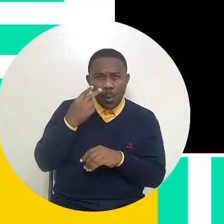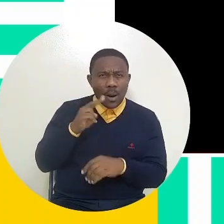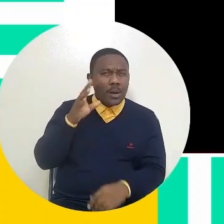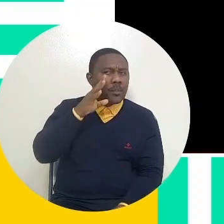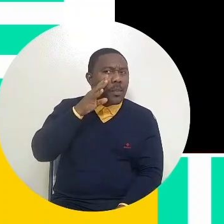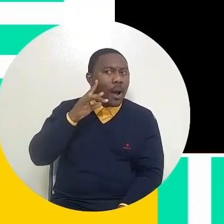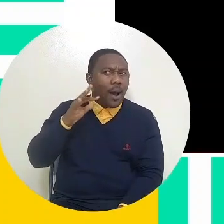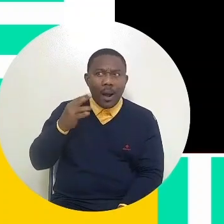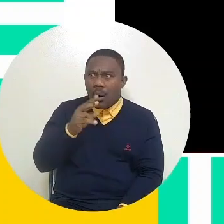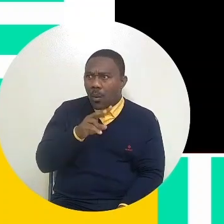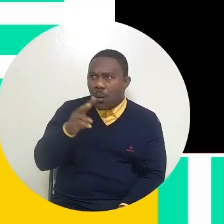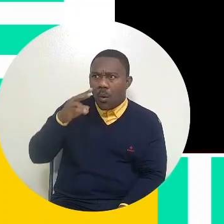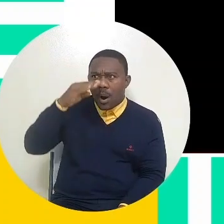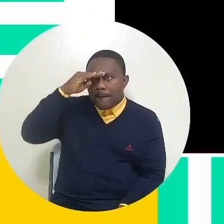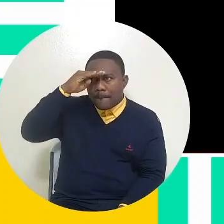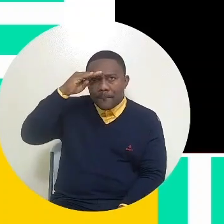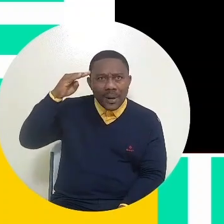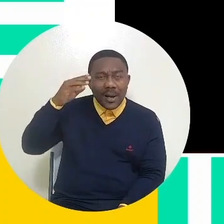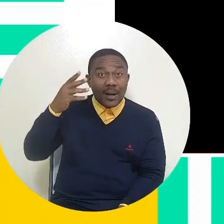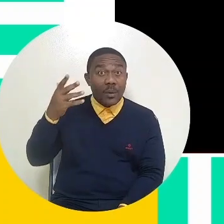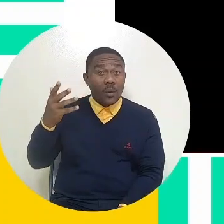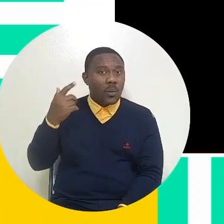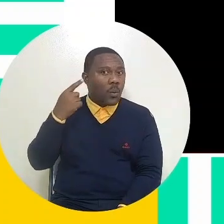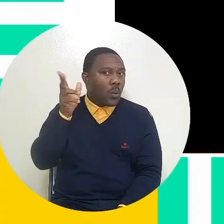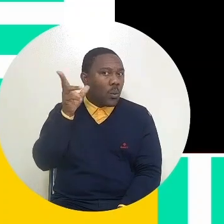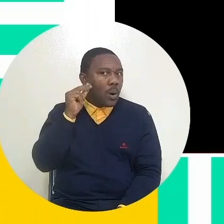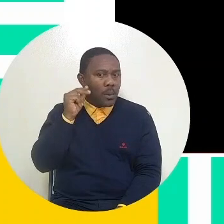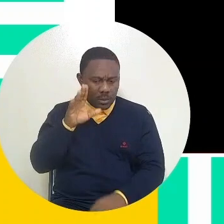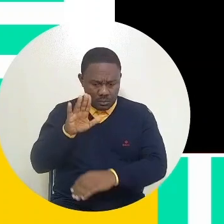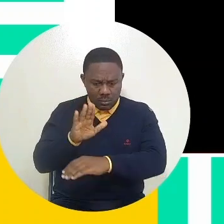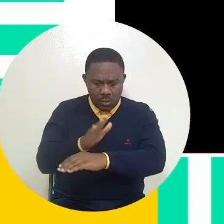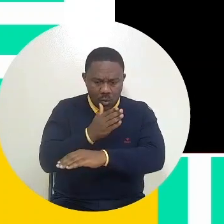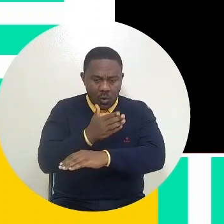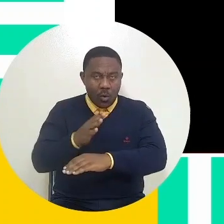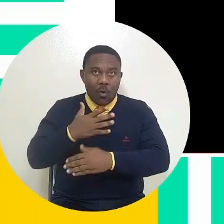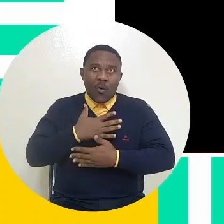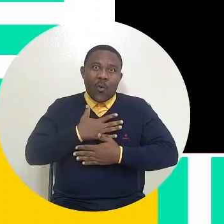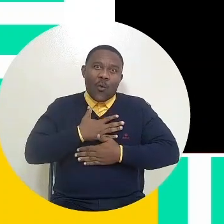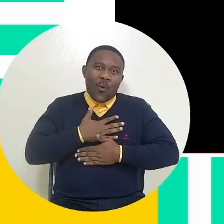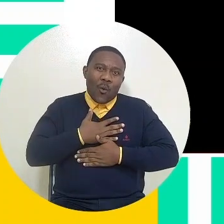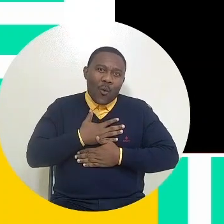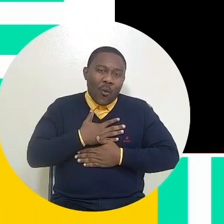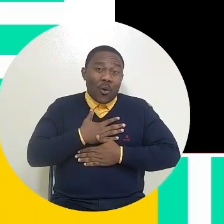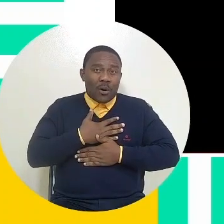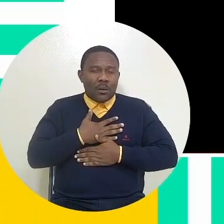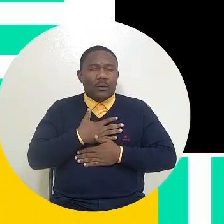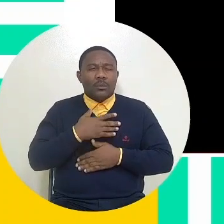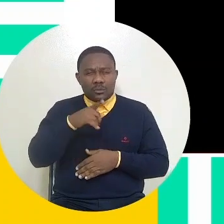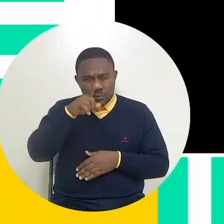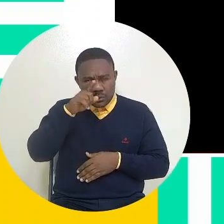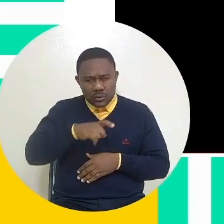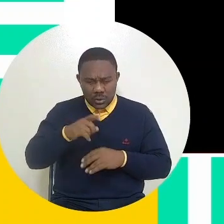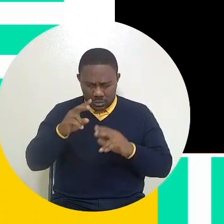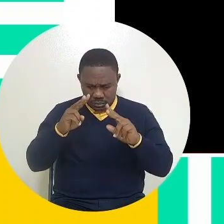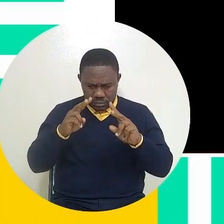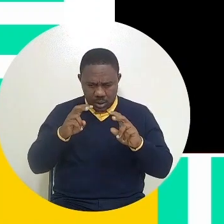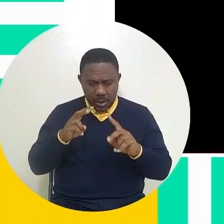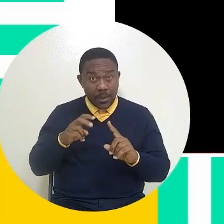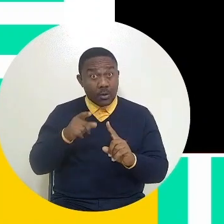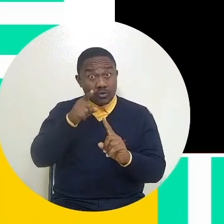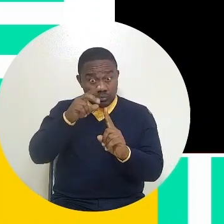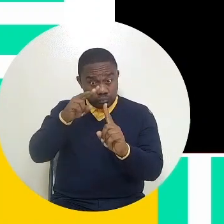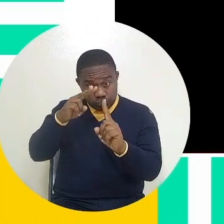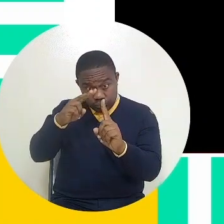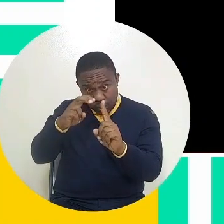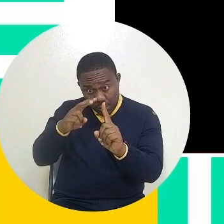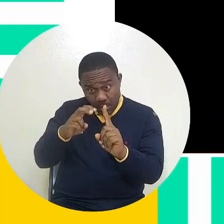you? Why do you like red colors? What about you? Why does music excite you? You need to know yourself so well, so well. And that will cause you